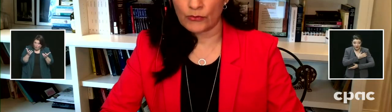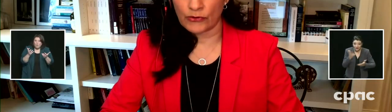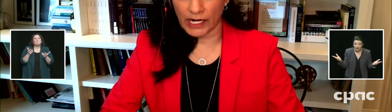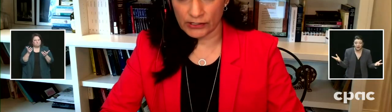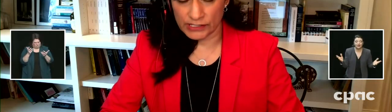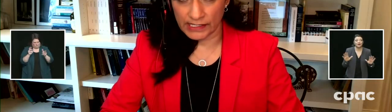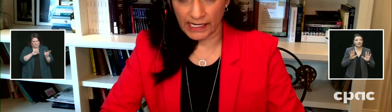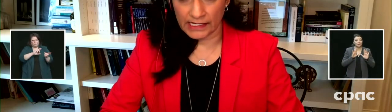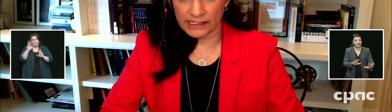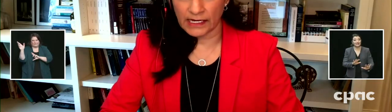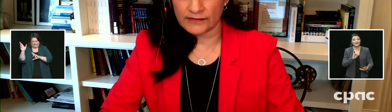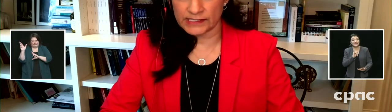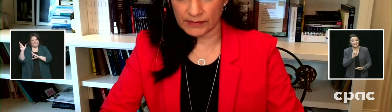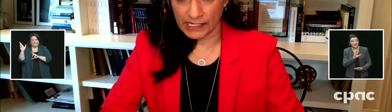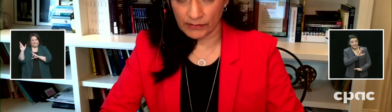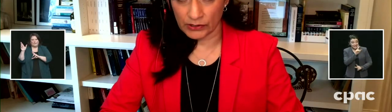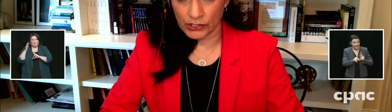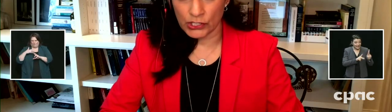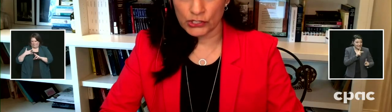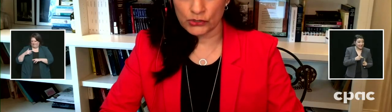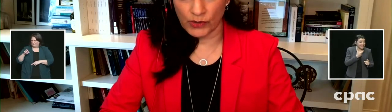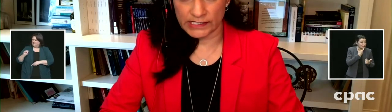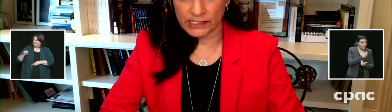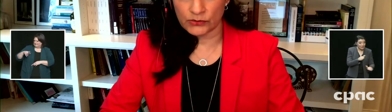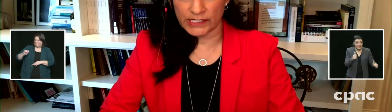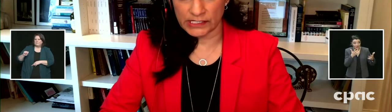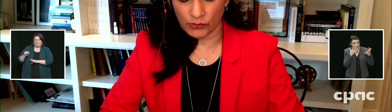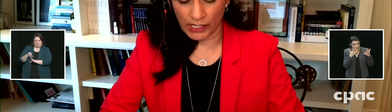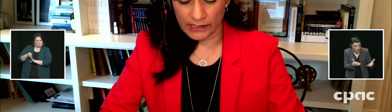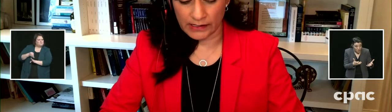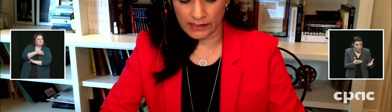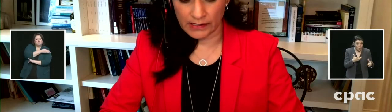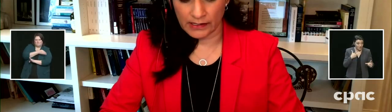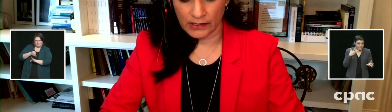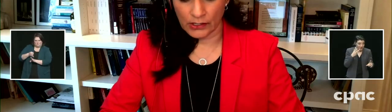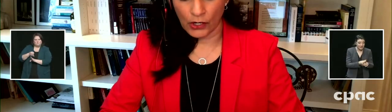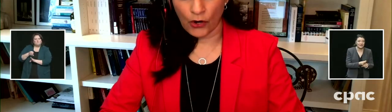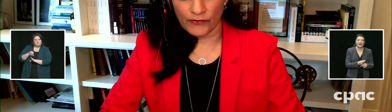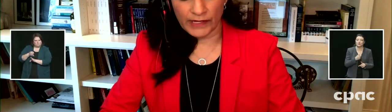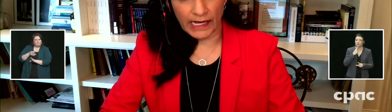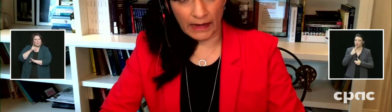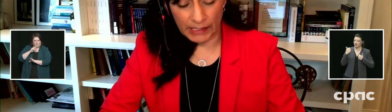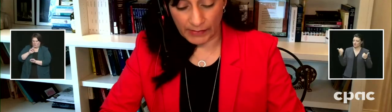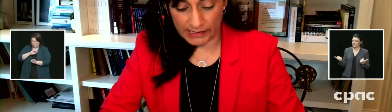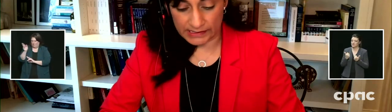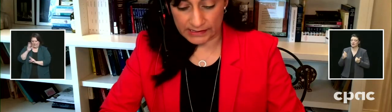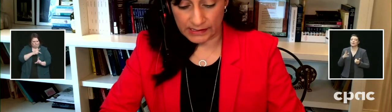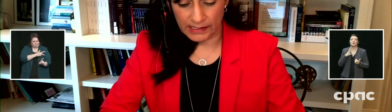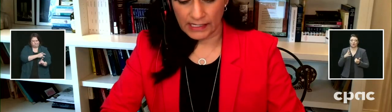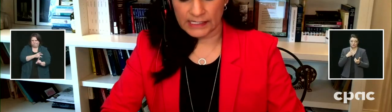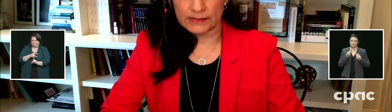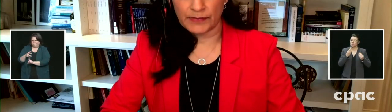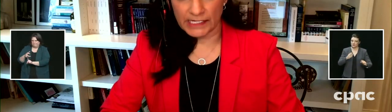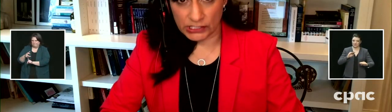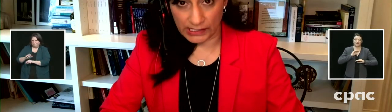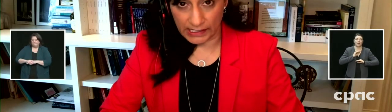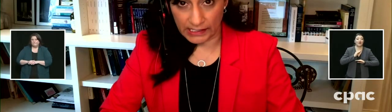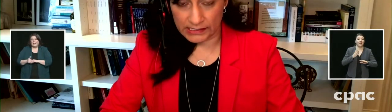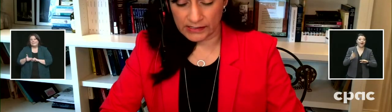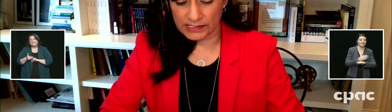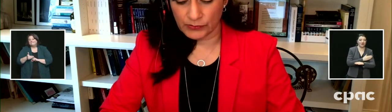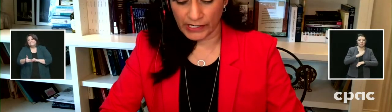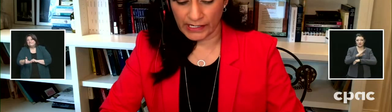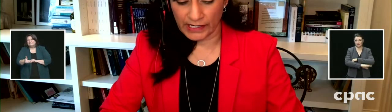vaccinated prior to the end of September 2021. Over the coming months,